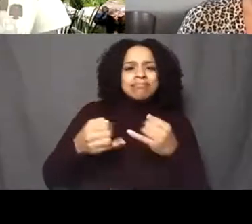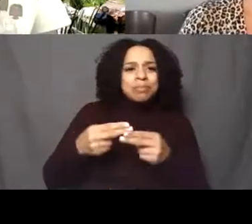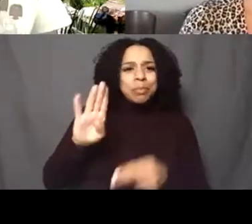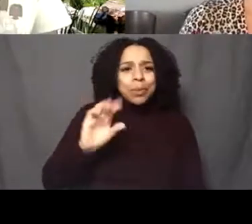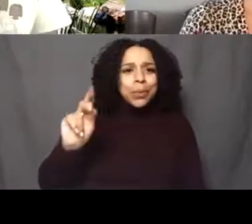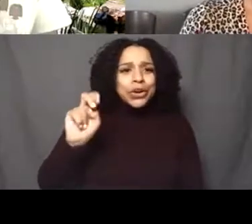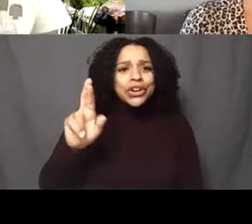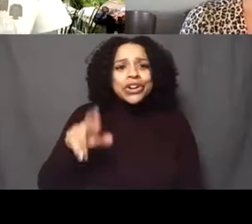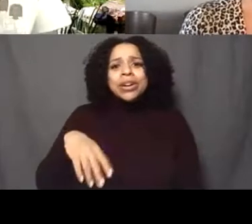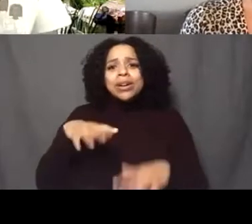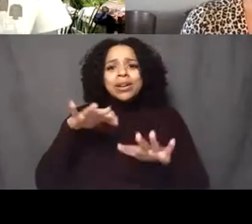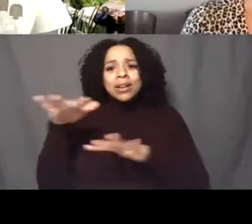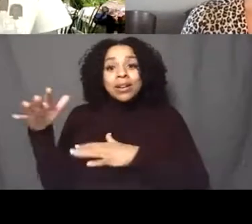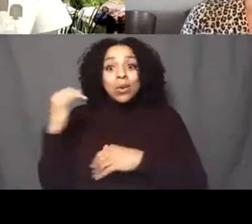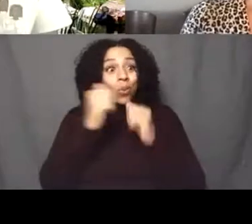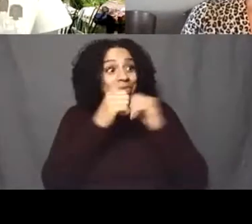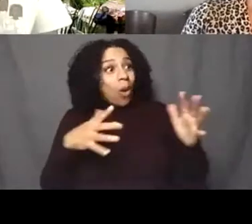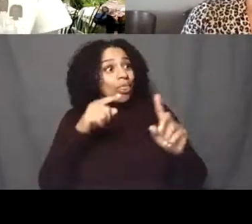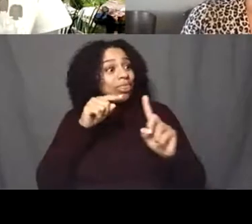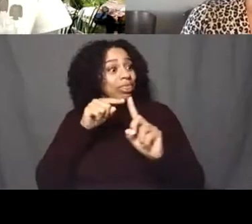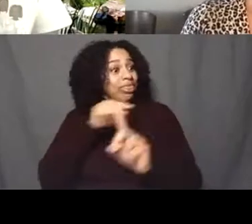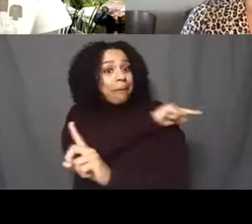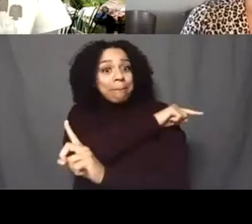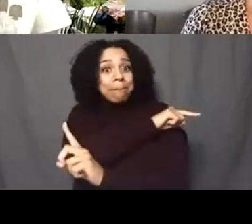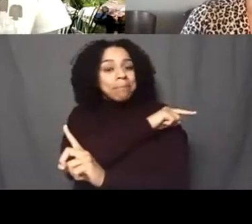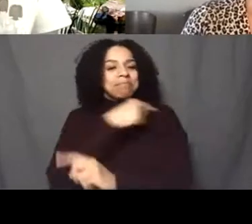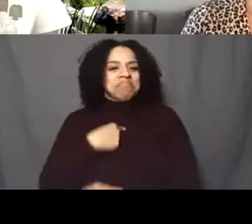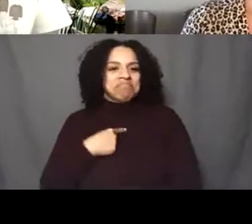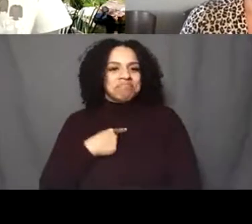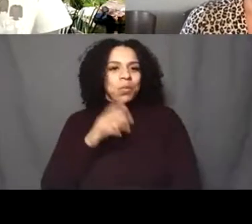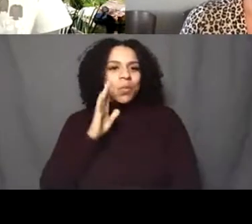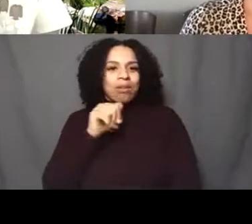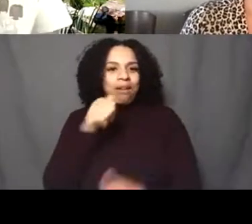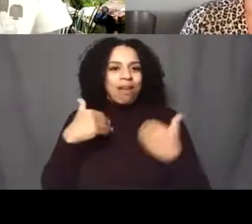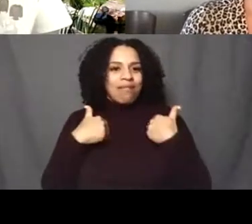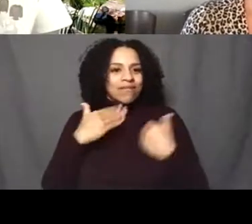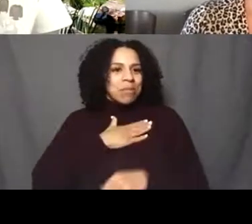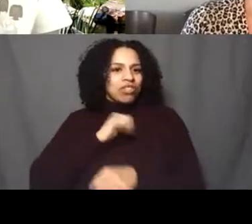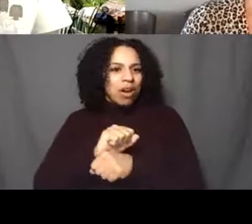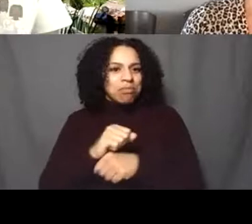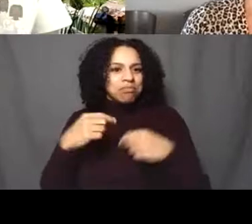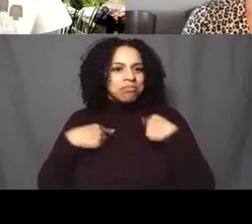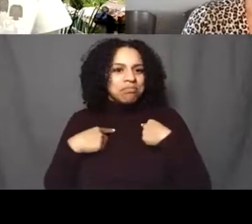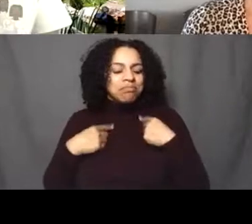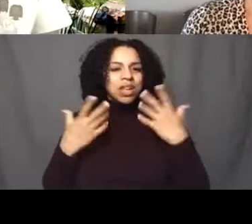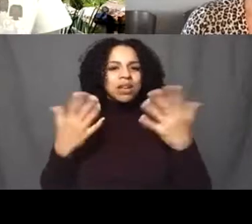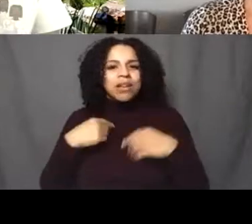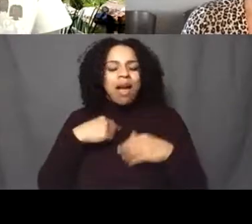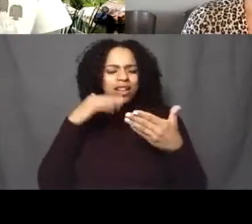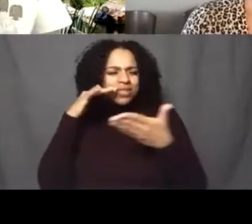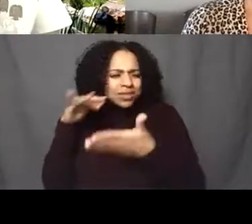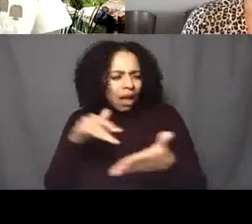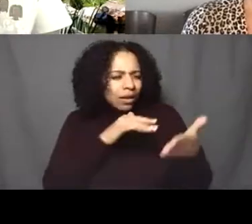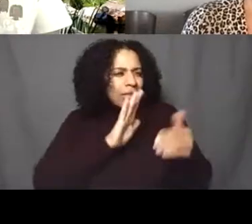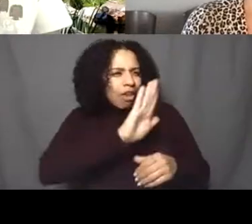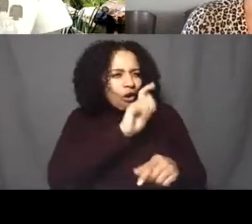So I absolutely study their work. I study their writing. If you ever want to be depressed as a writer or someone